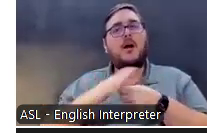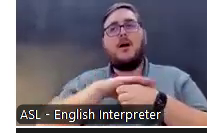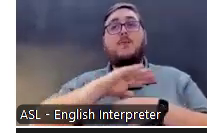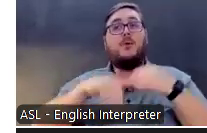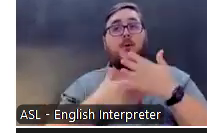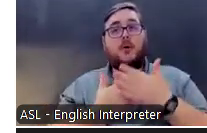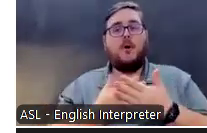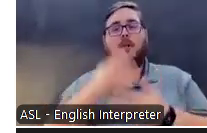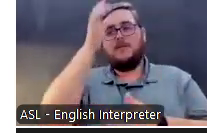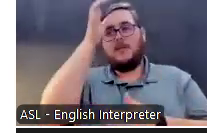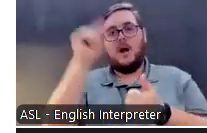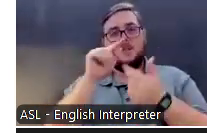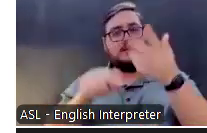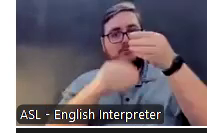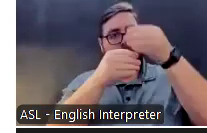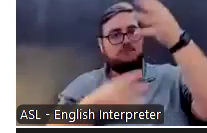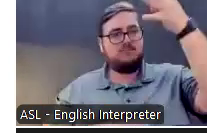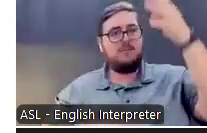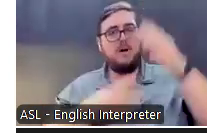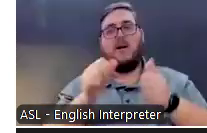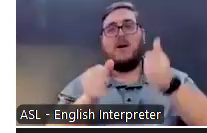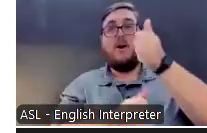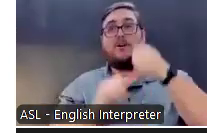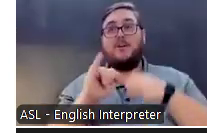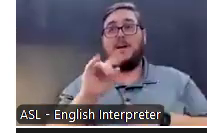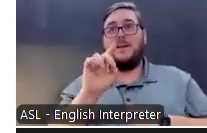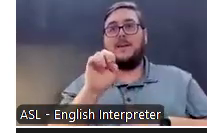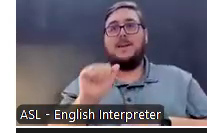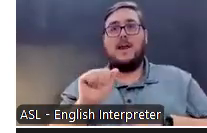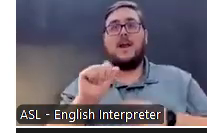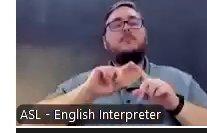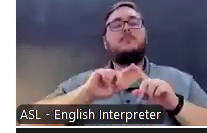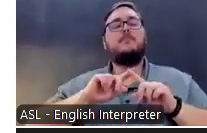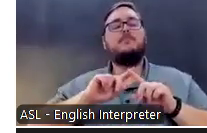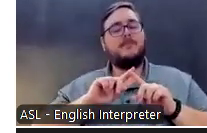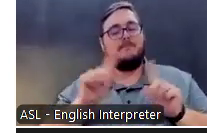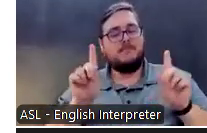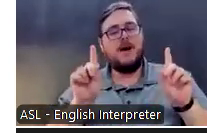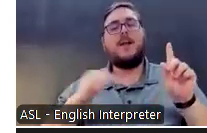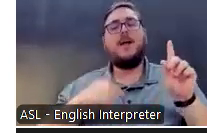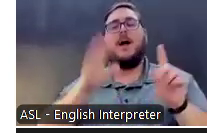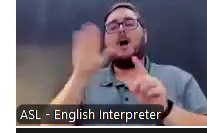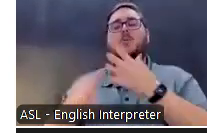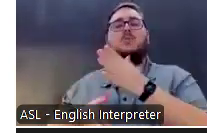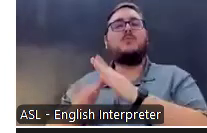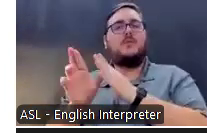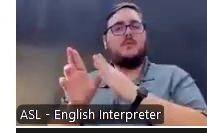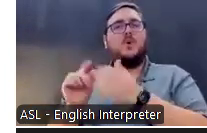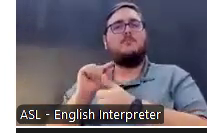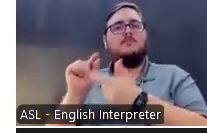know the name and some background information about before we start discussing assistive technology under